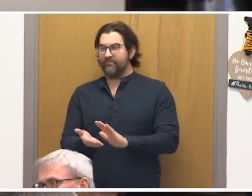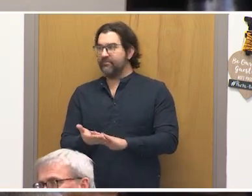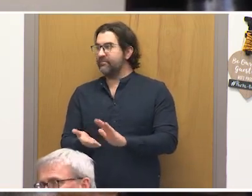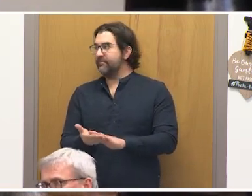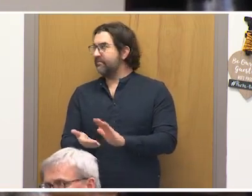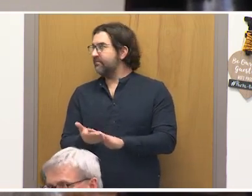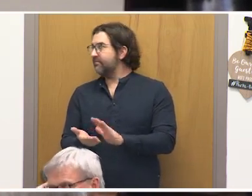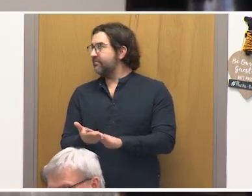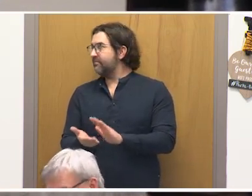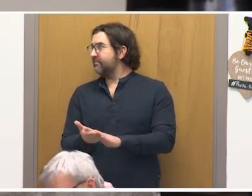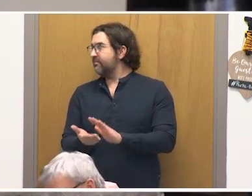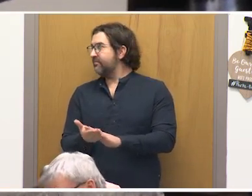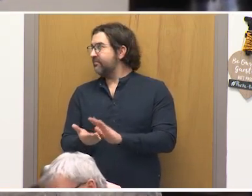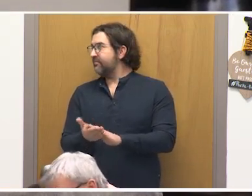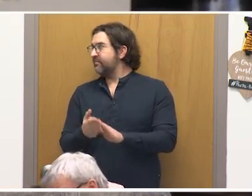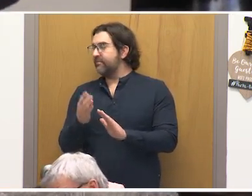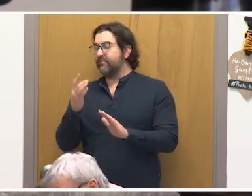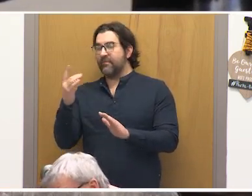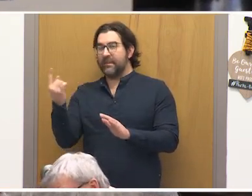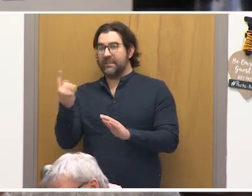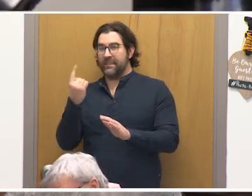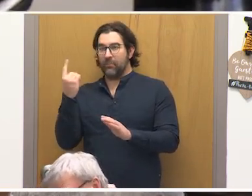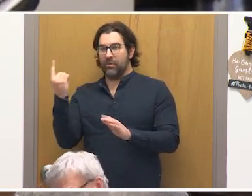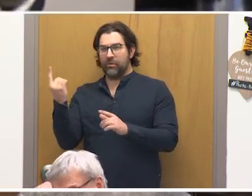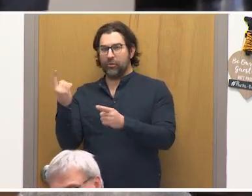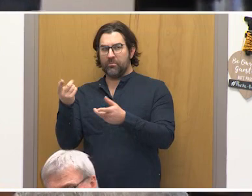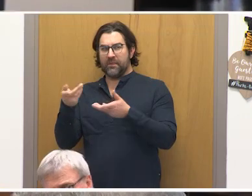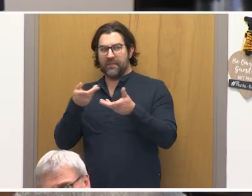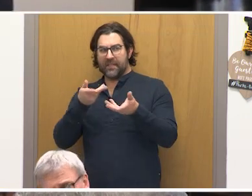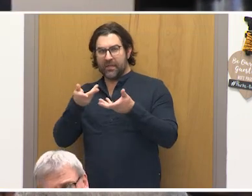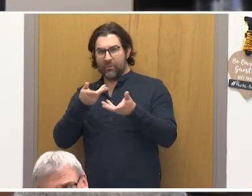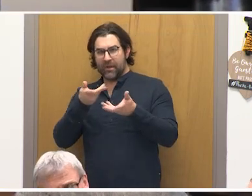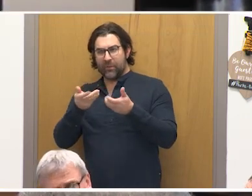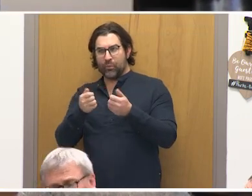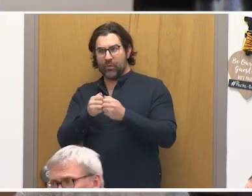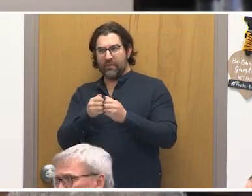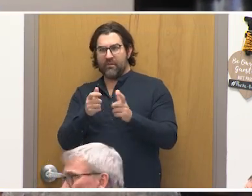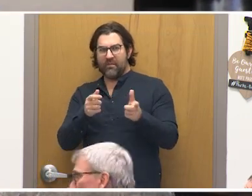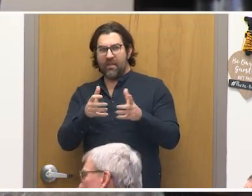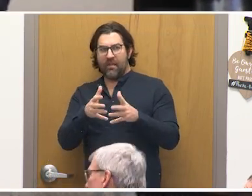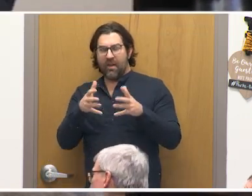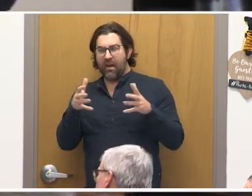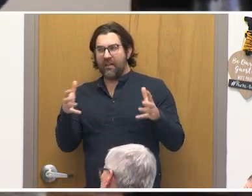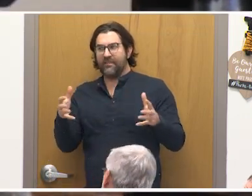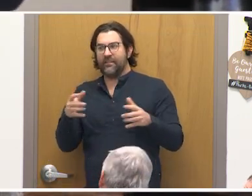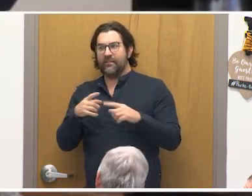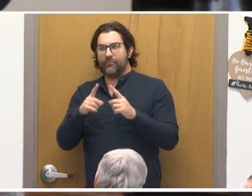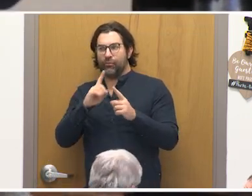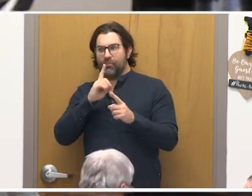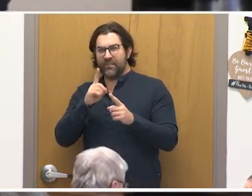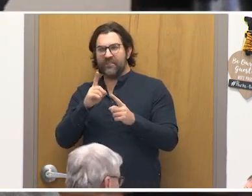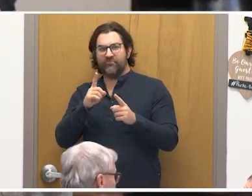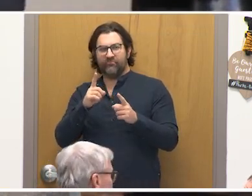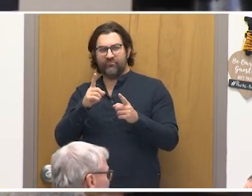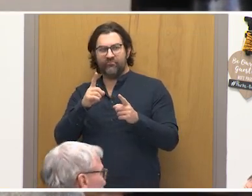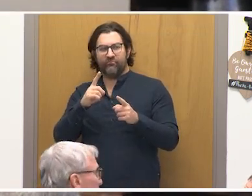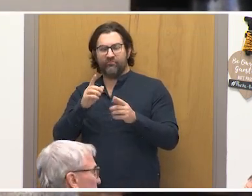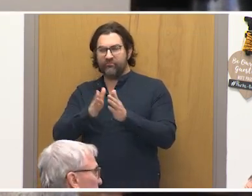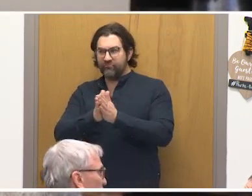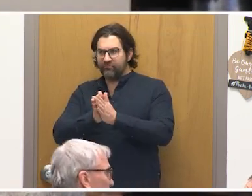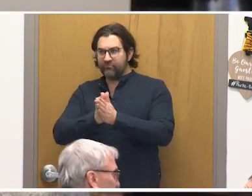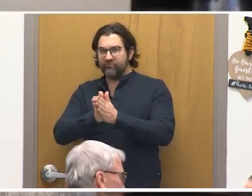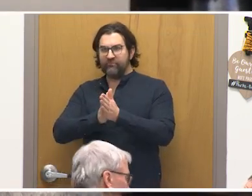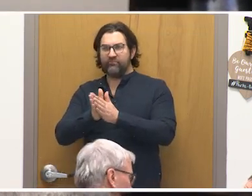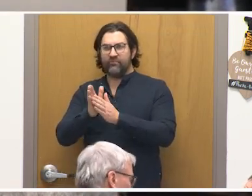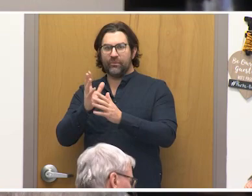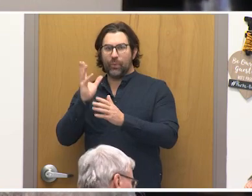So he's going to be somebody you're going to be interacting with a lot. But we're really hitting the ground running. We're getting